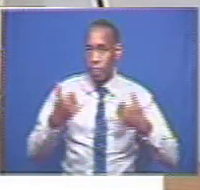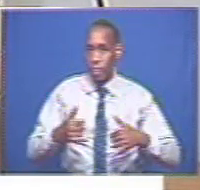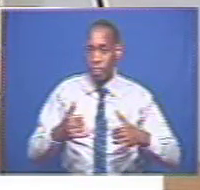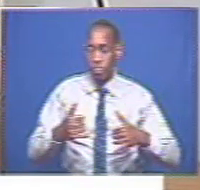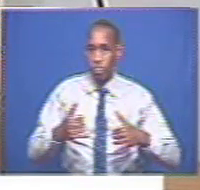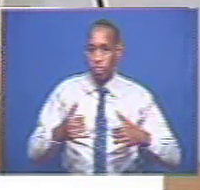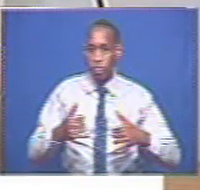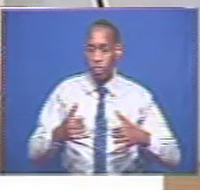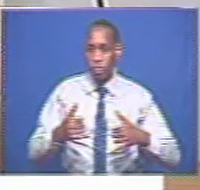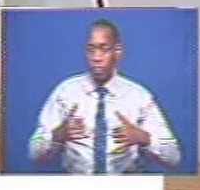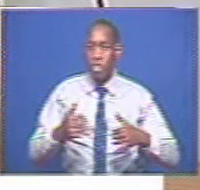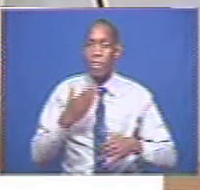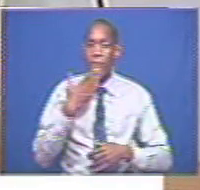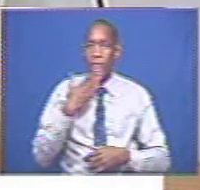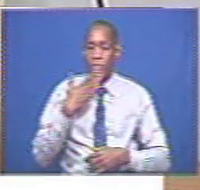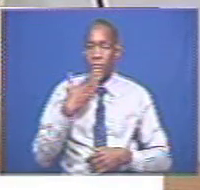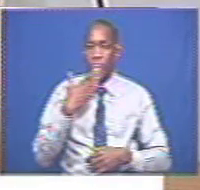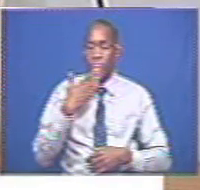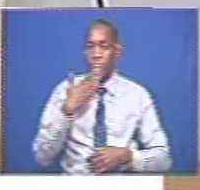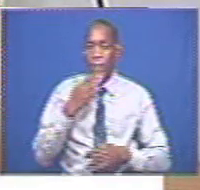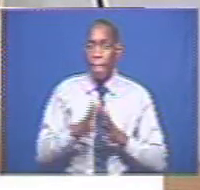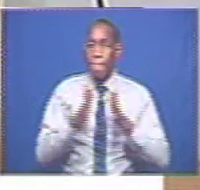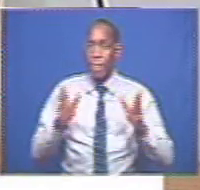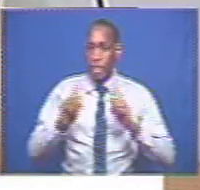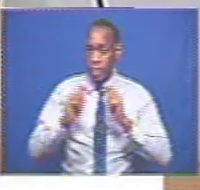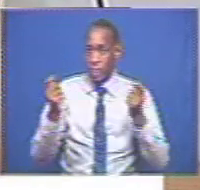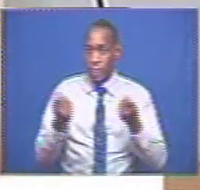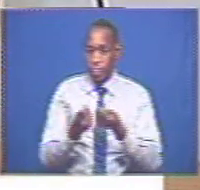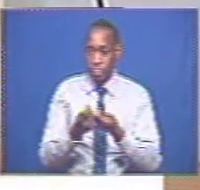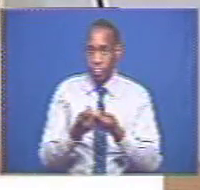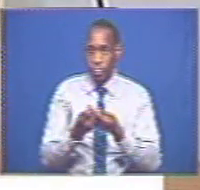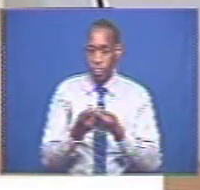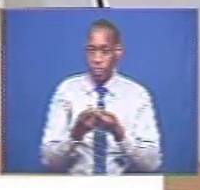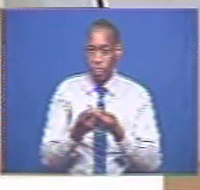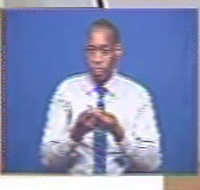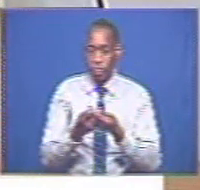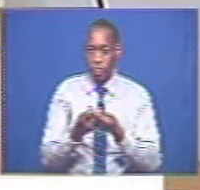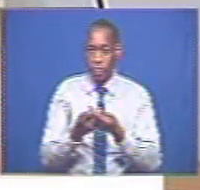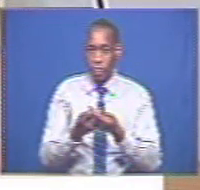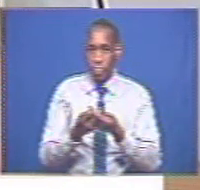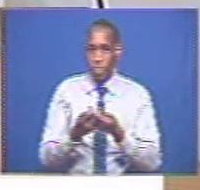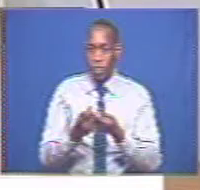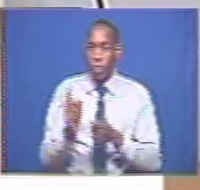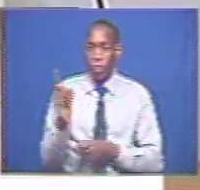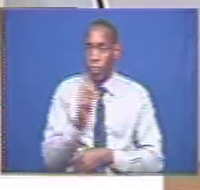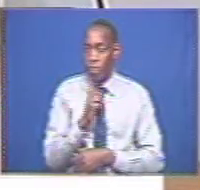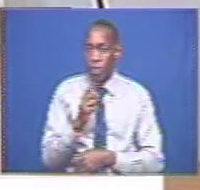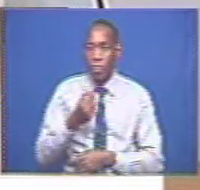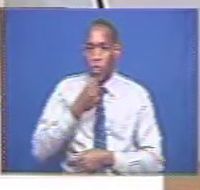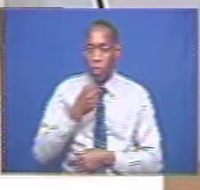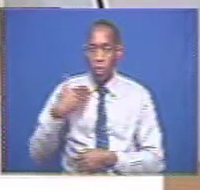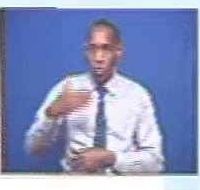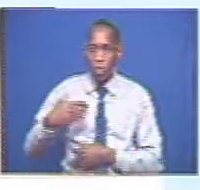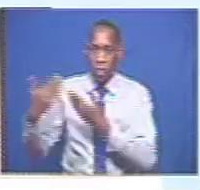take anything away from FC Leopards, because they are a big club. They are Gor Mahia's arch rivals, and they always bring in